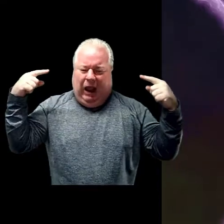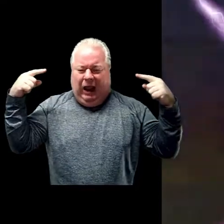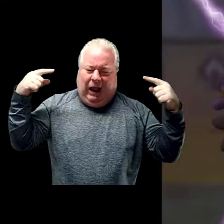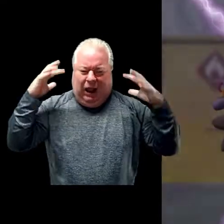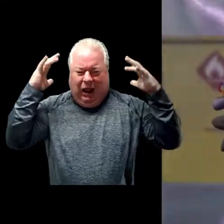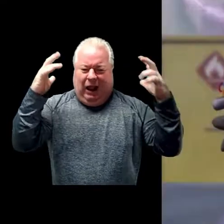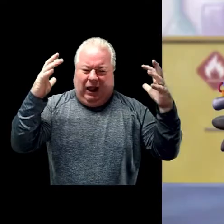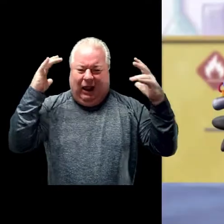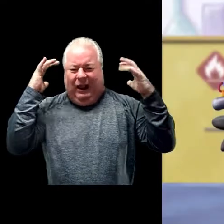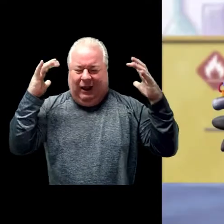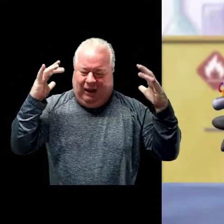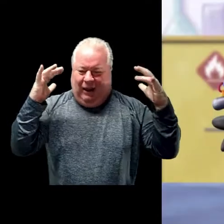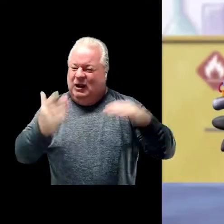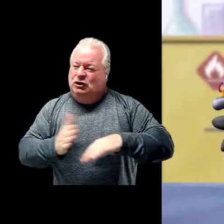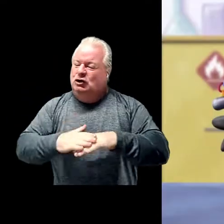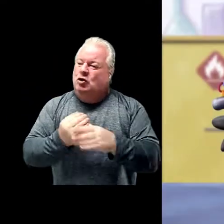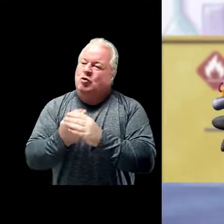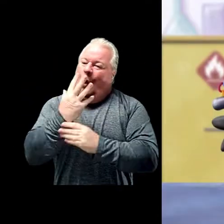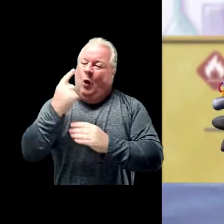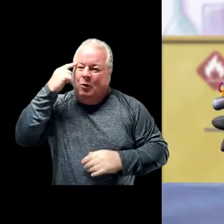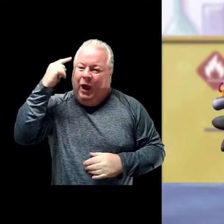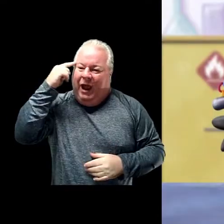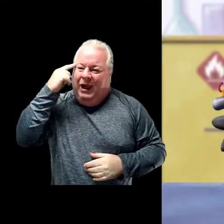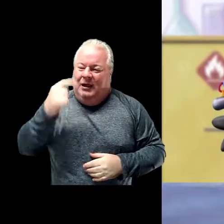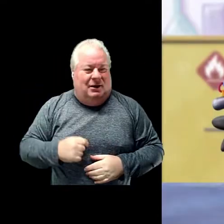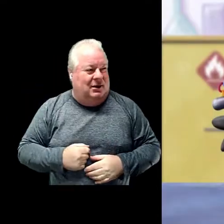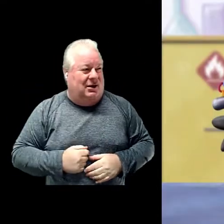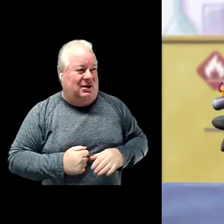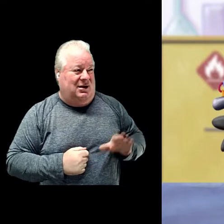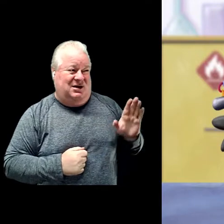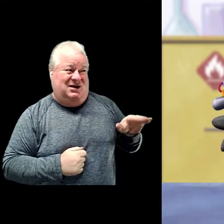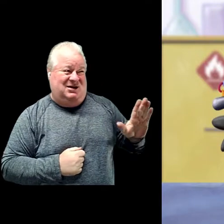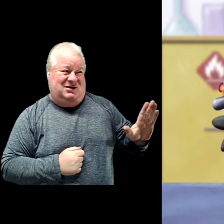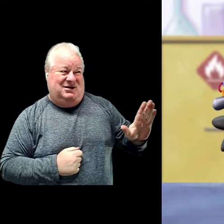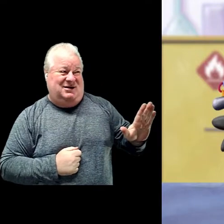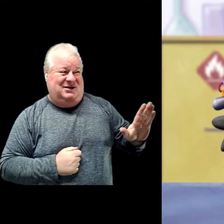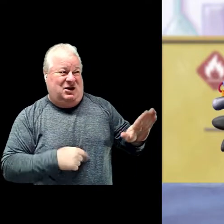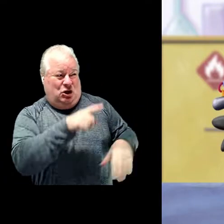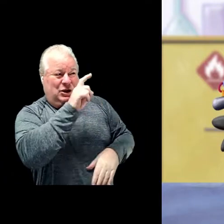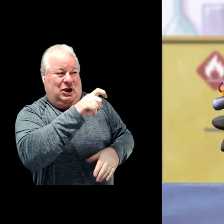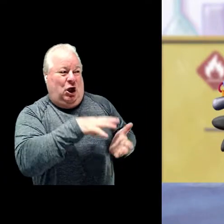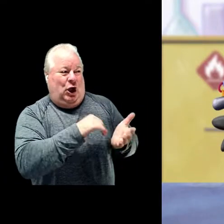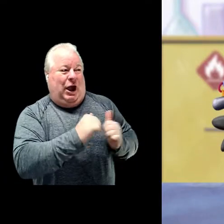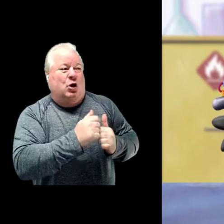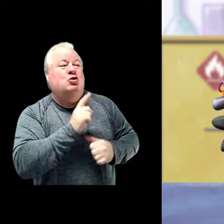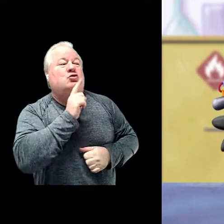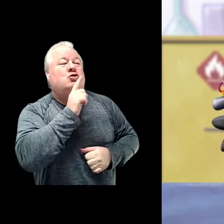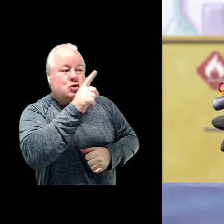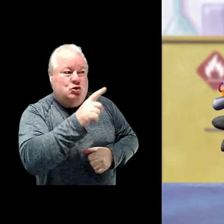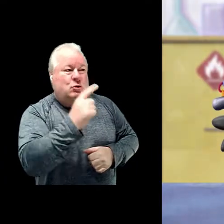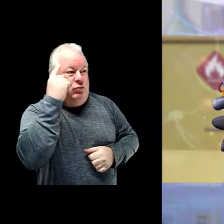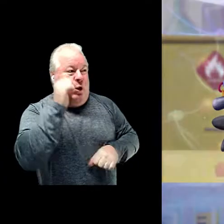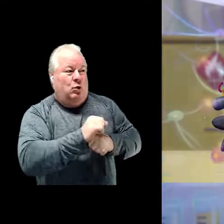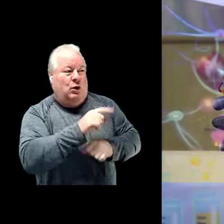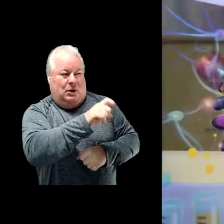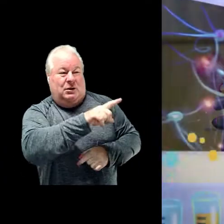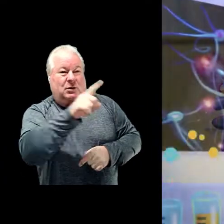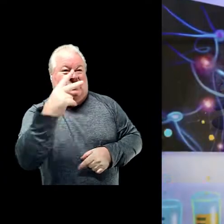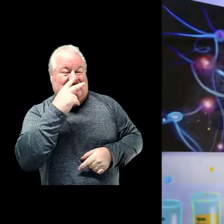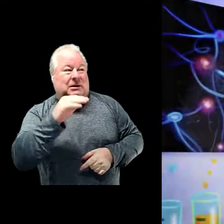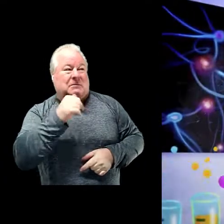obvious. Mojo, I think it's time for you to find out how your brain really works, said Katie. It's time to visit